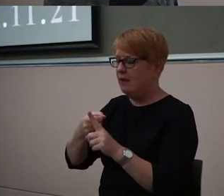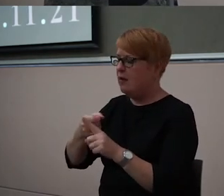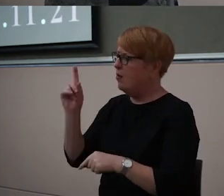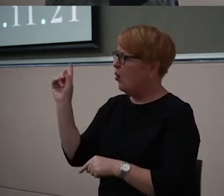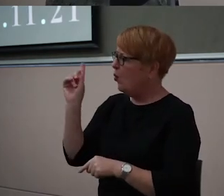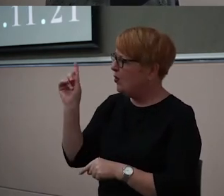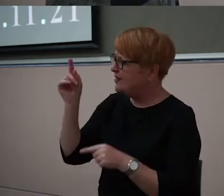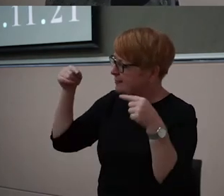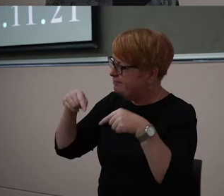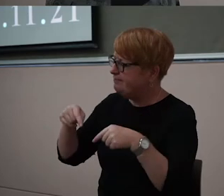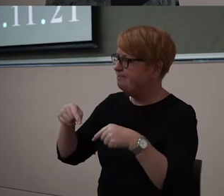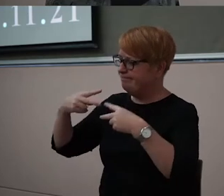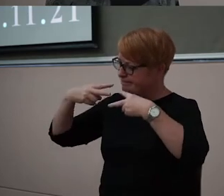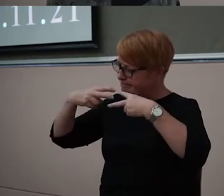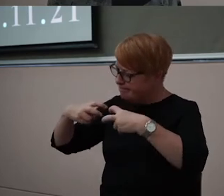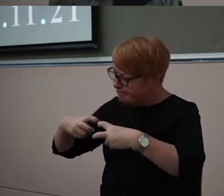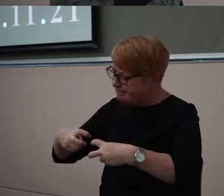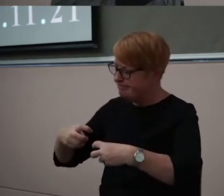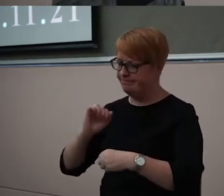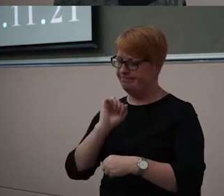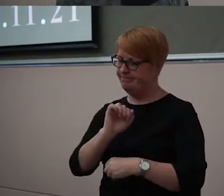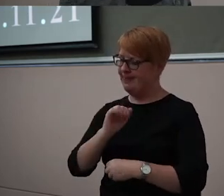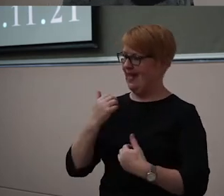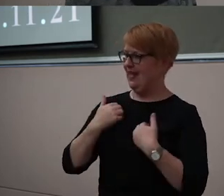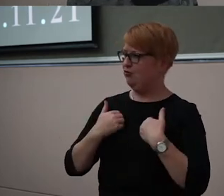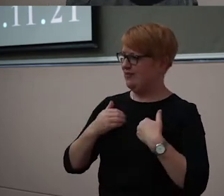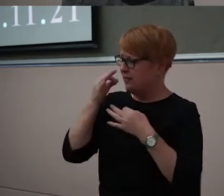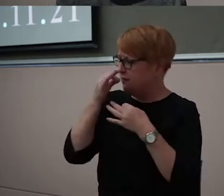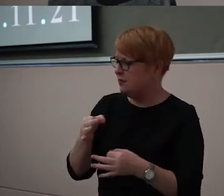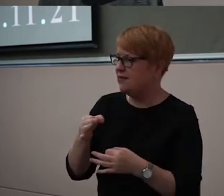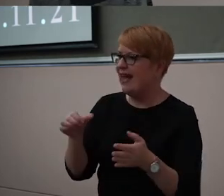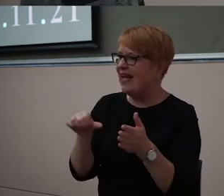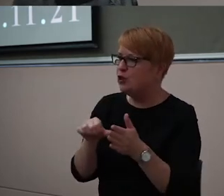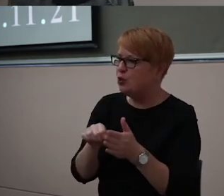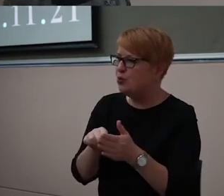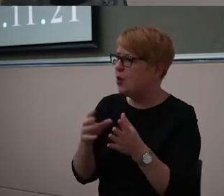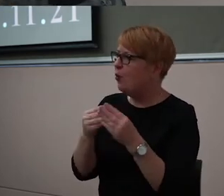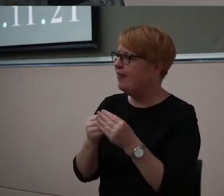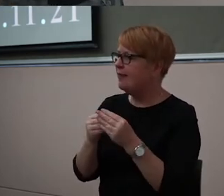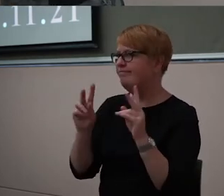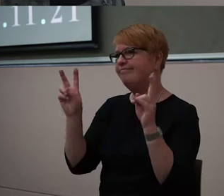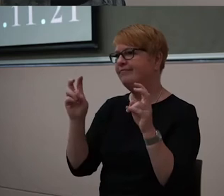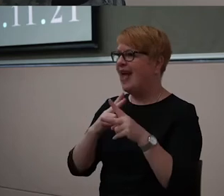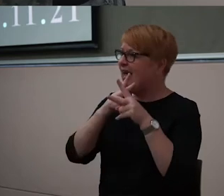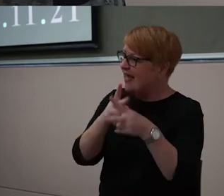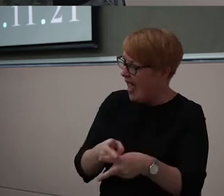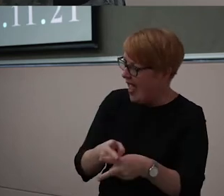investigate the issues that she's interested in, which are to do with care, and care of people as well as